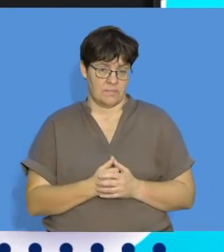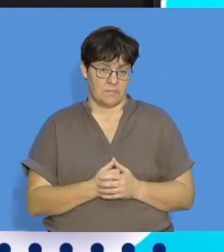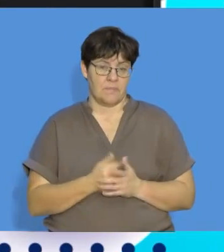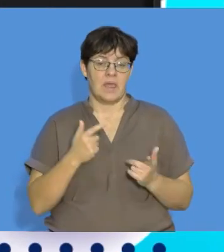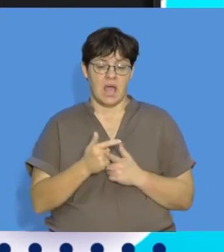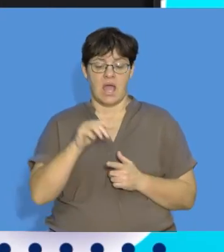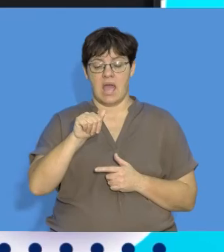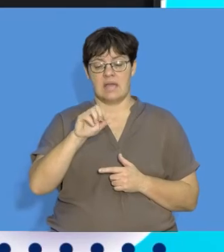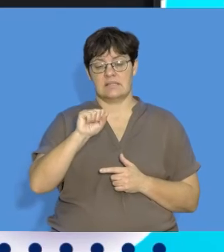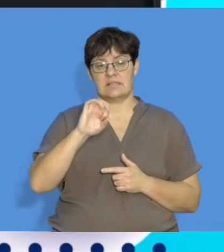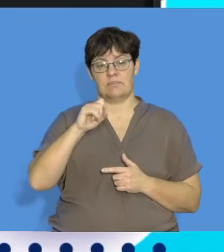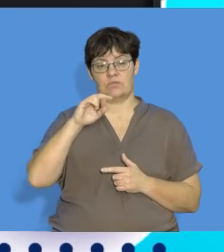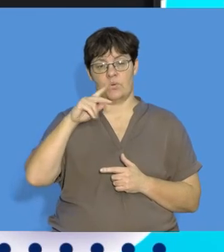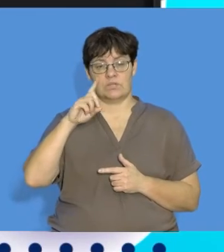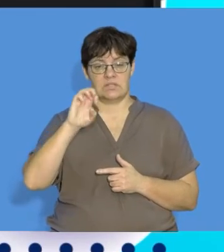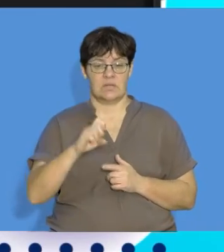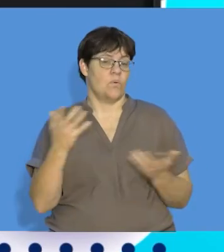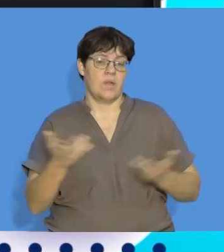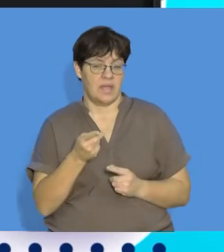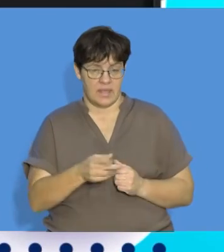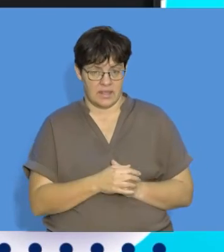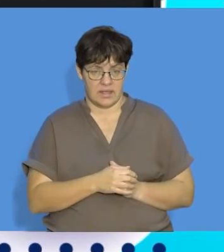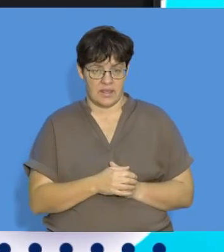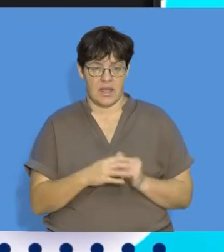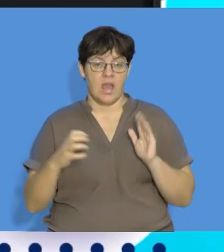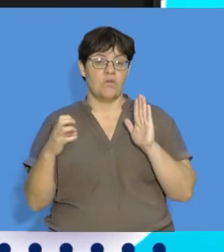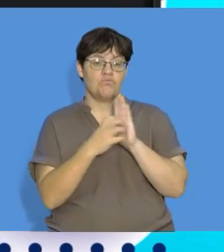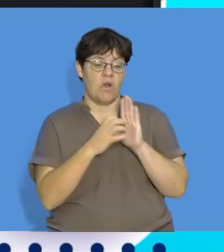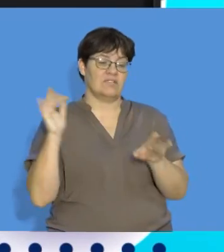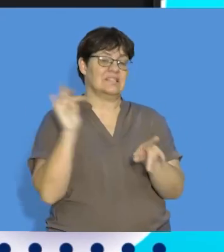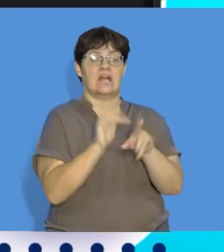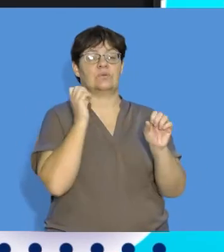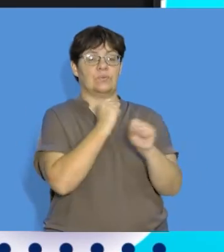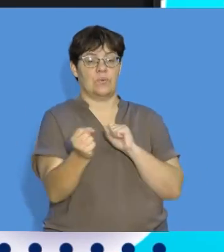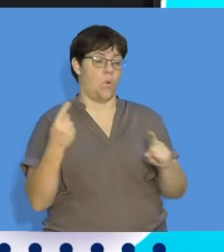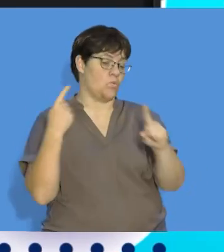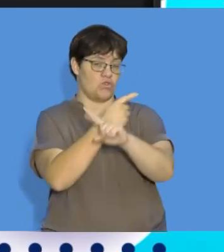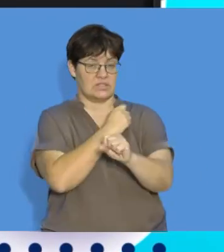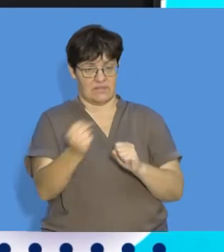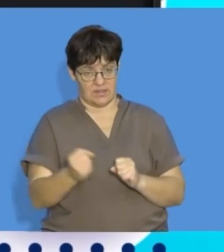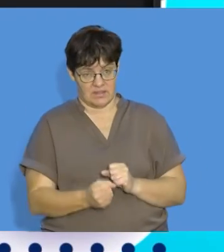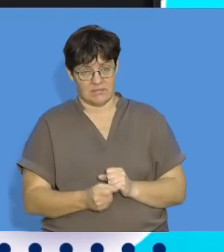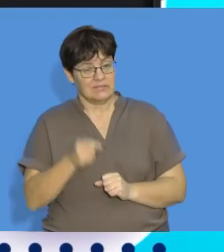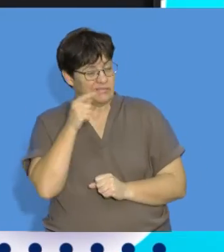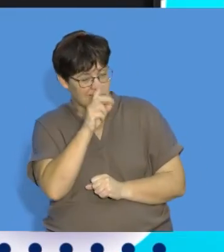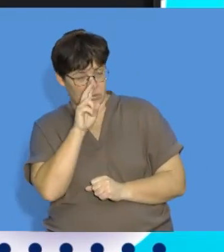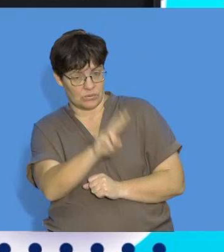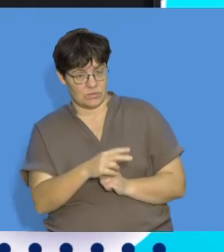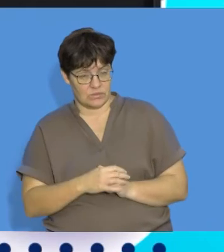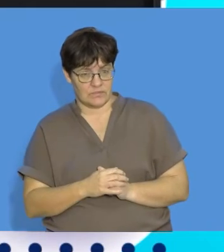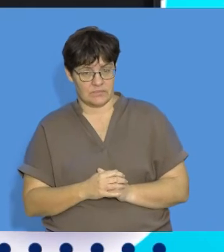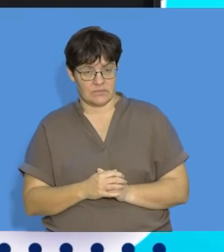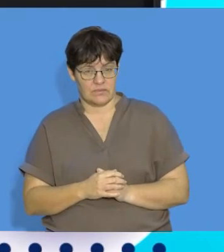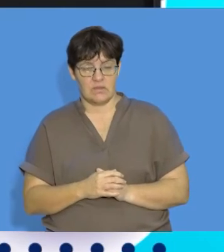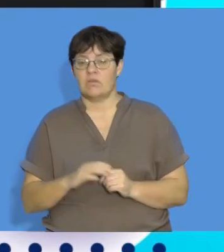shift is. Where is our asymptote? Where can the graph not touch or not cross? And that's what